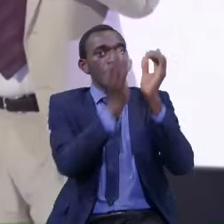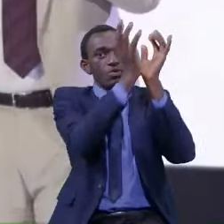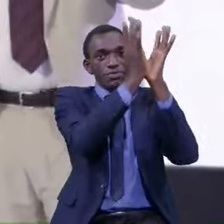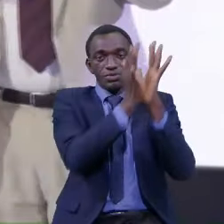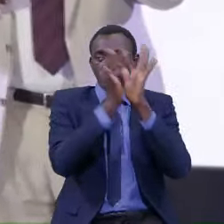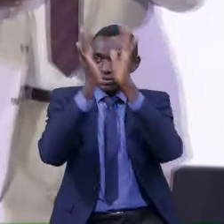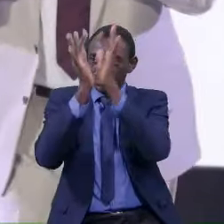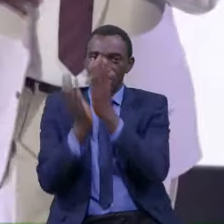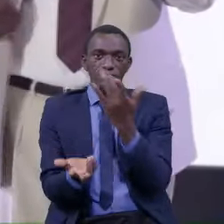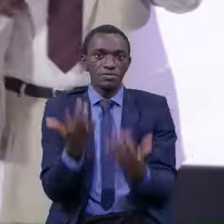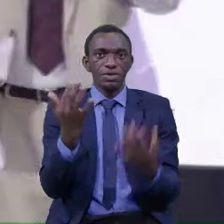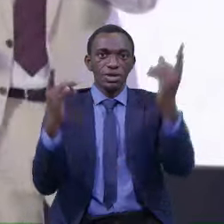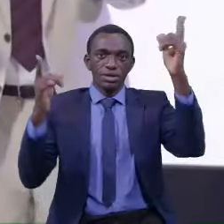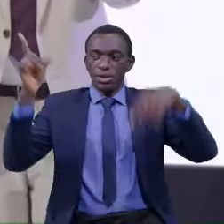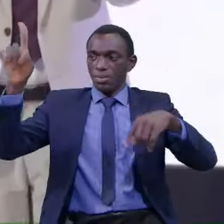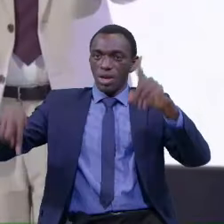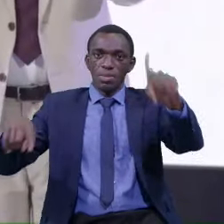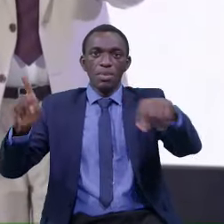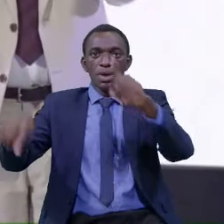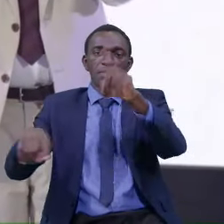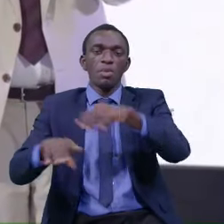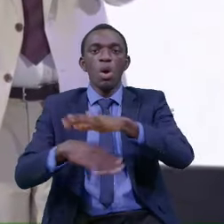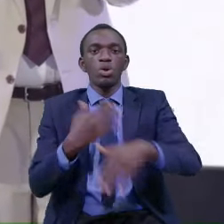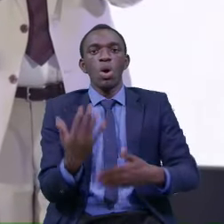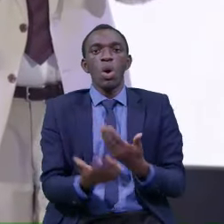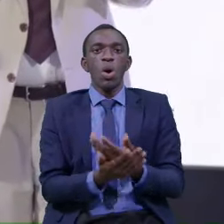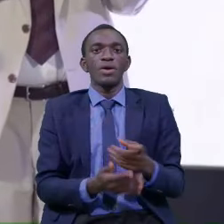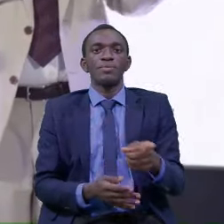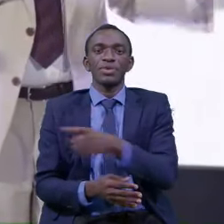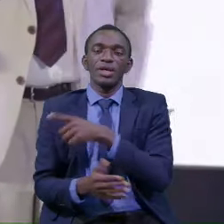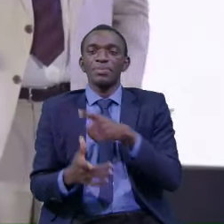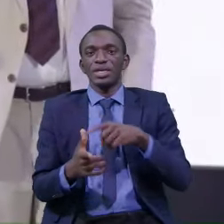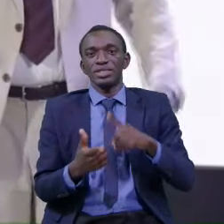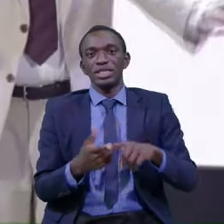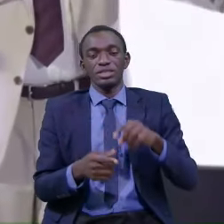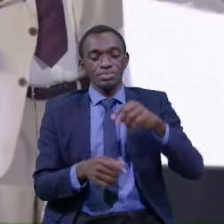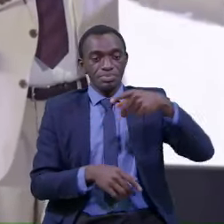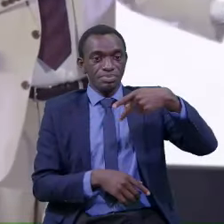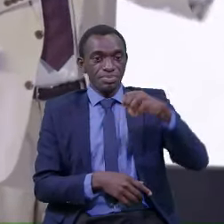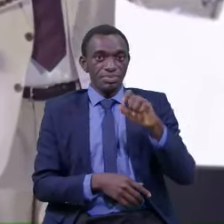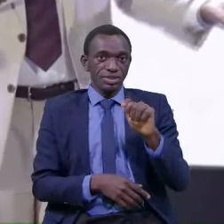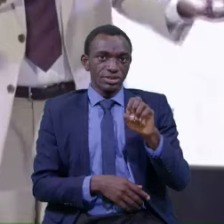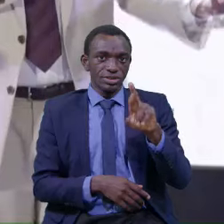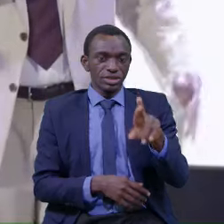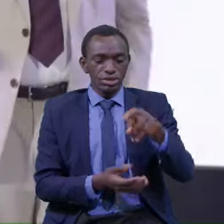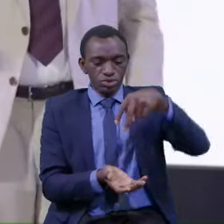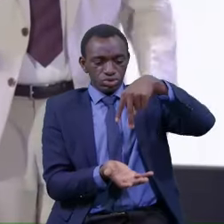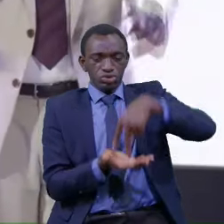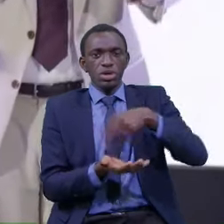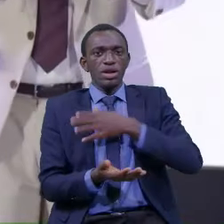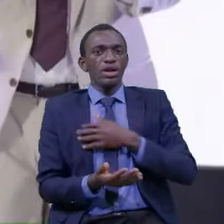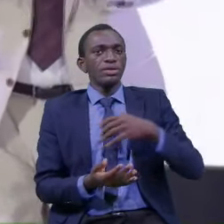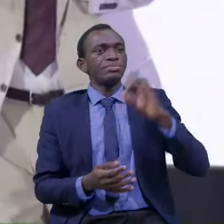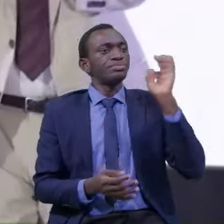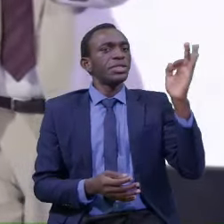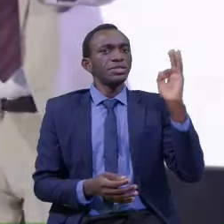them utterance. Then lower in the chapter it says, and Peter rose up and said, ye men, these men and these people are